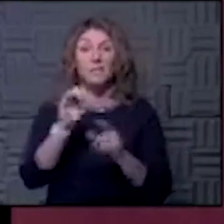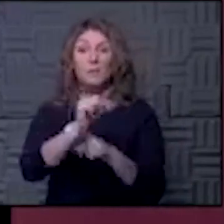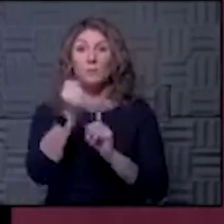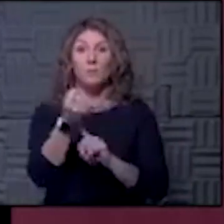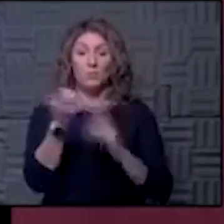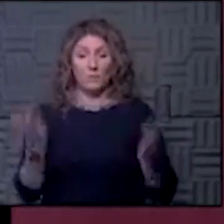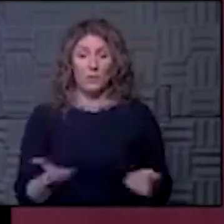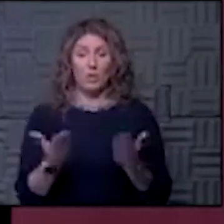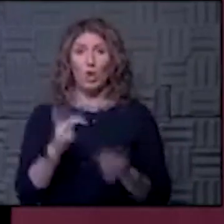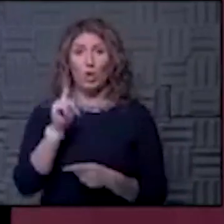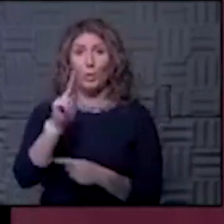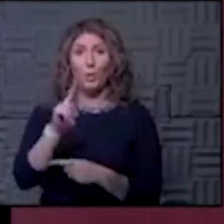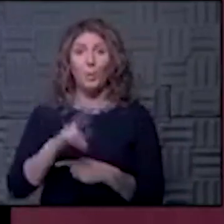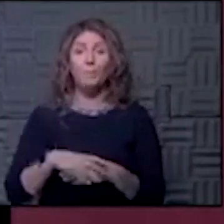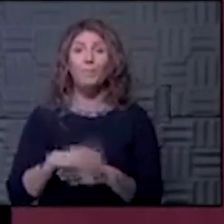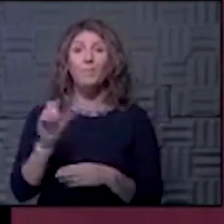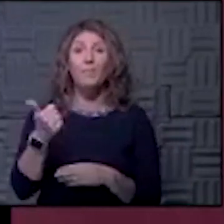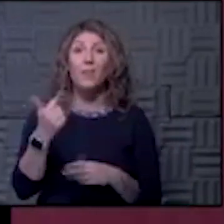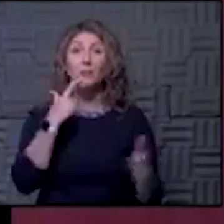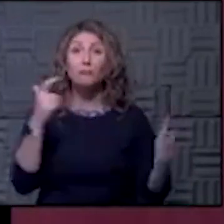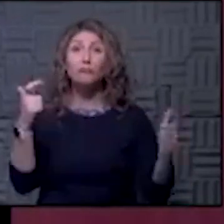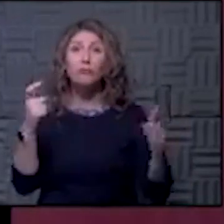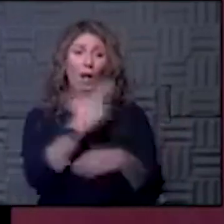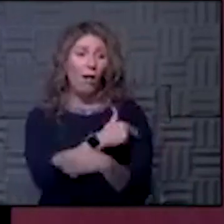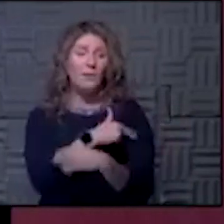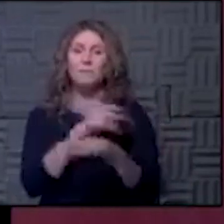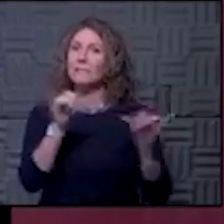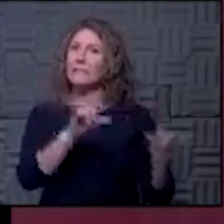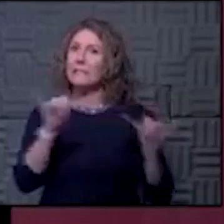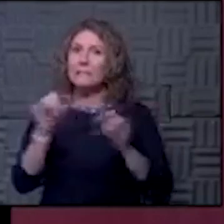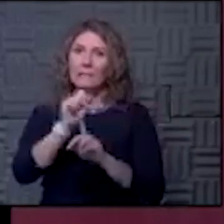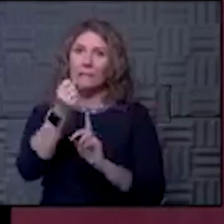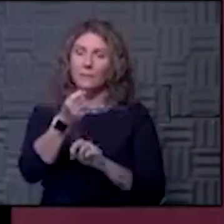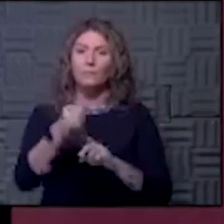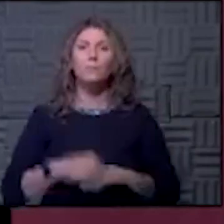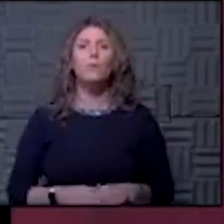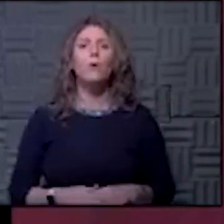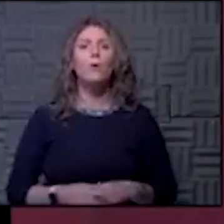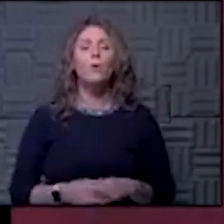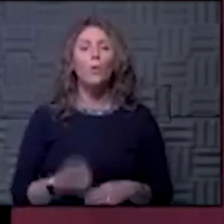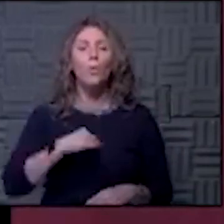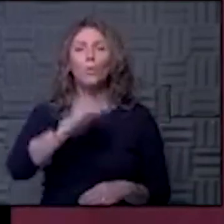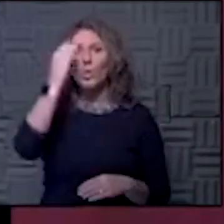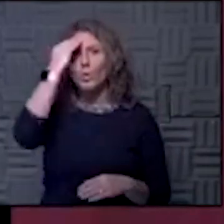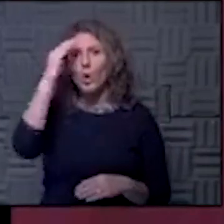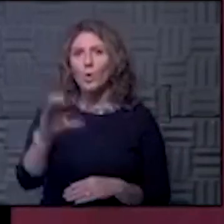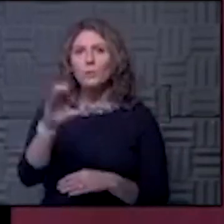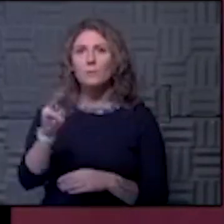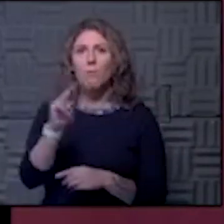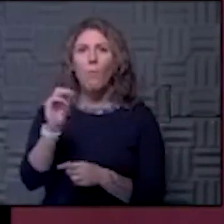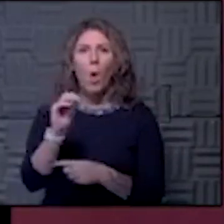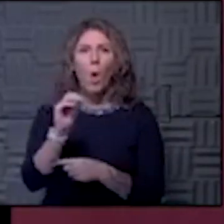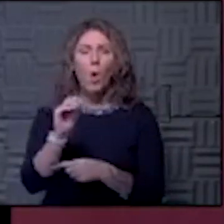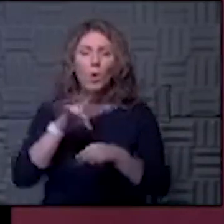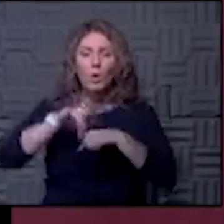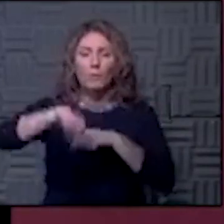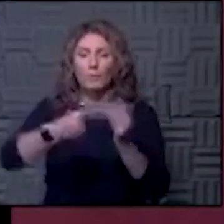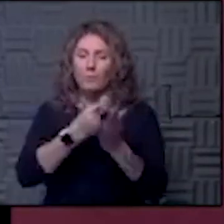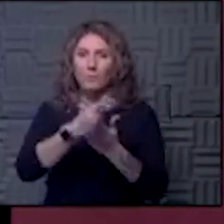here at KU. I think the other major hospitals are sort of in that same boat. And we'll know more. We have a chief medical officer called early this week,